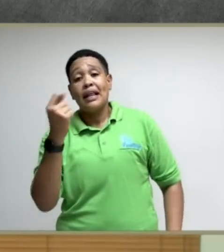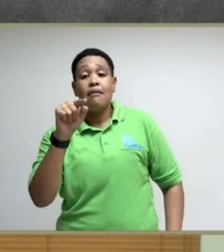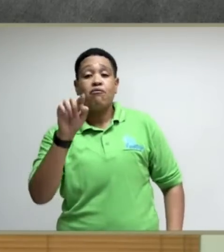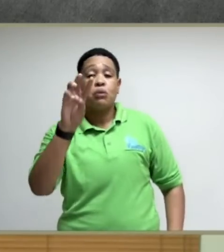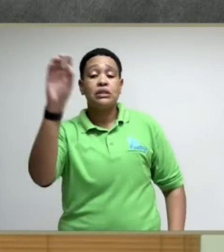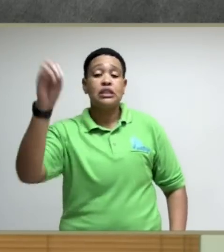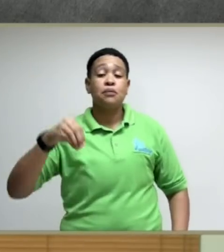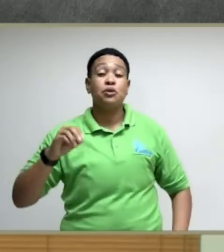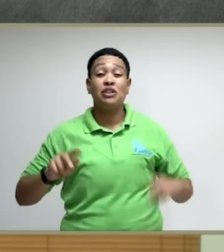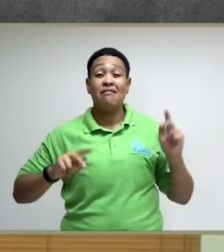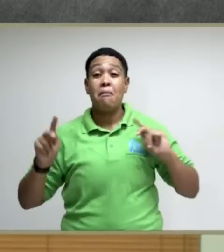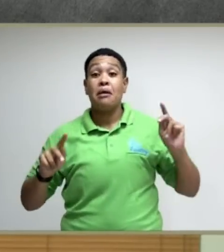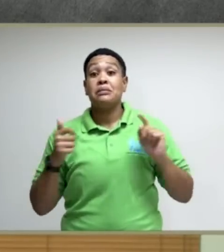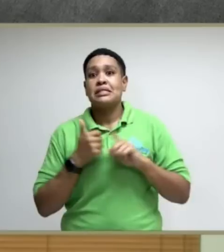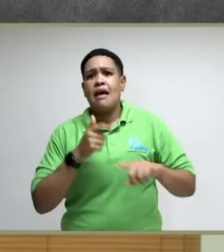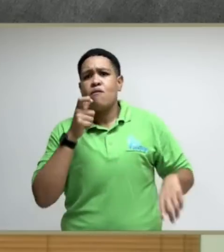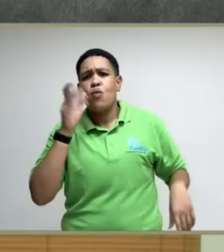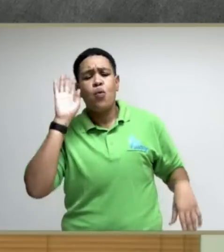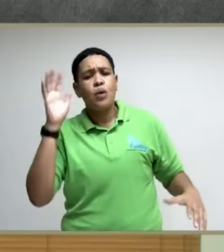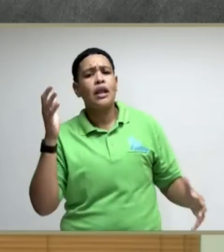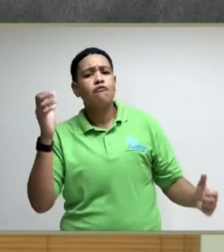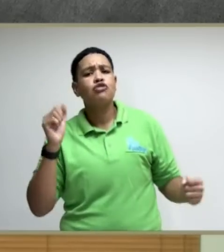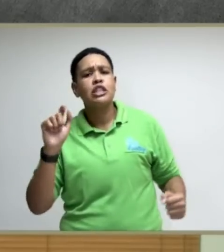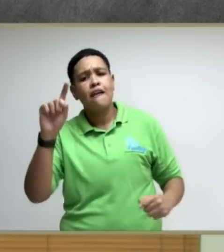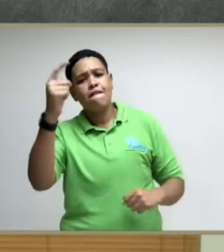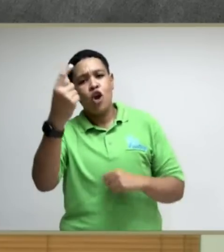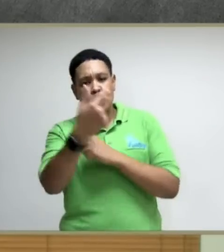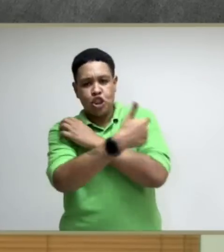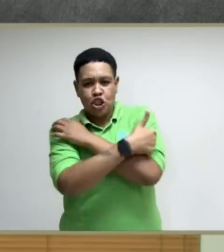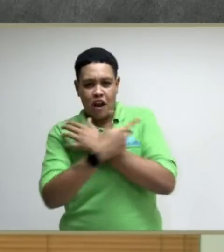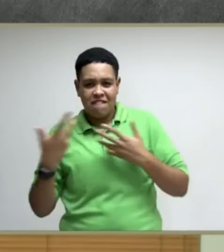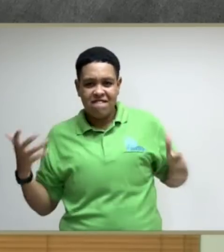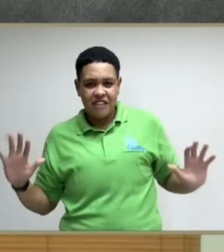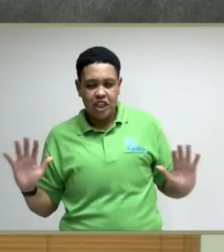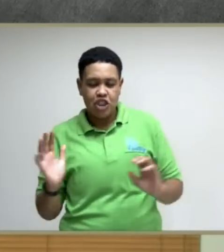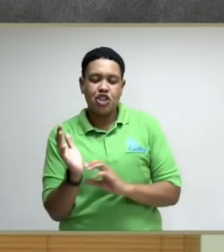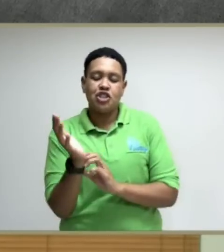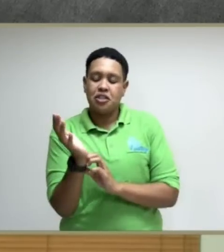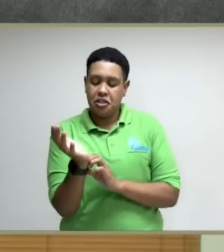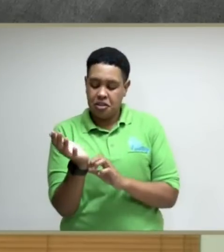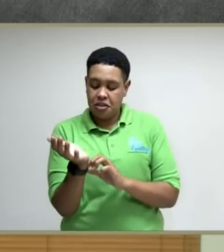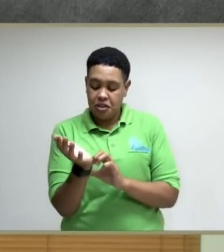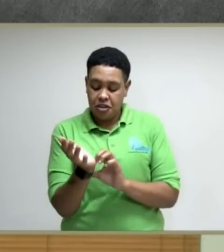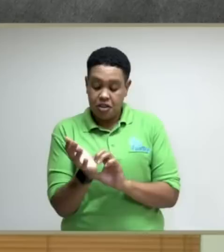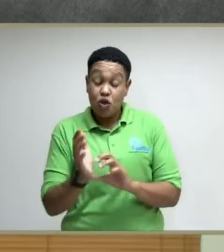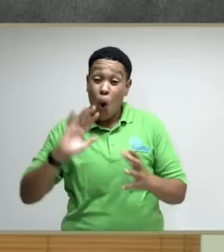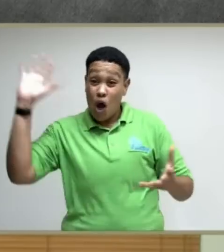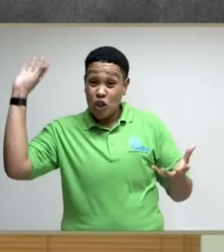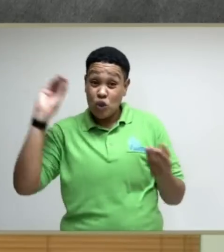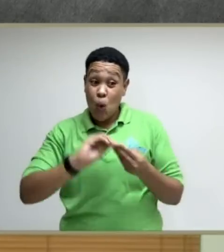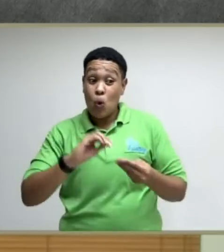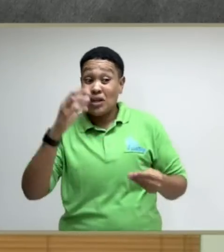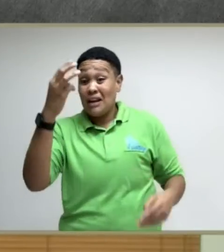of persons that would have received a first dose. So a total of